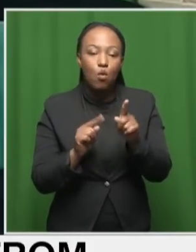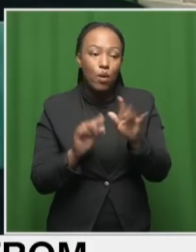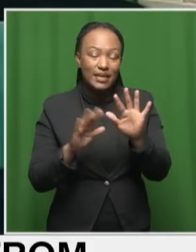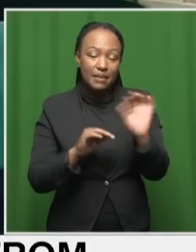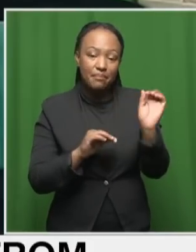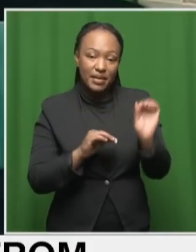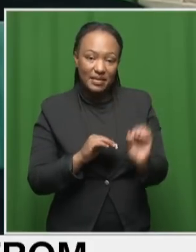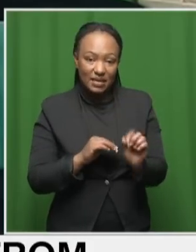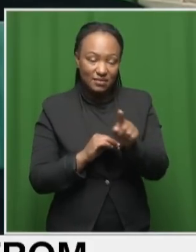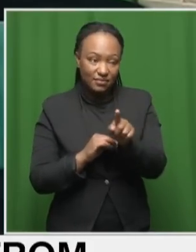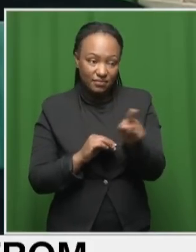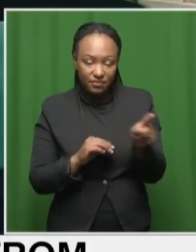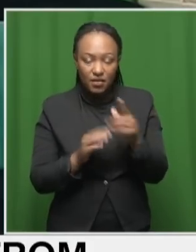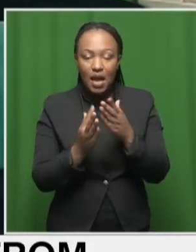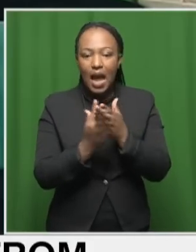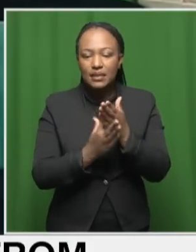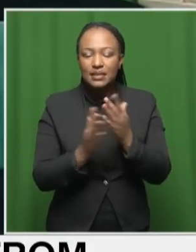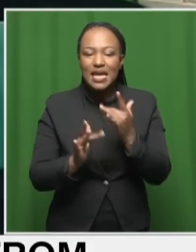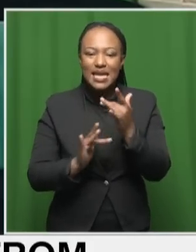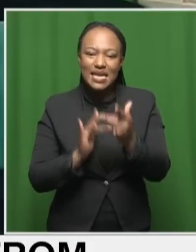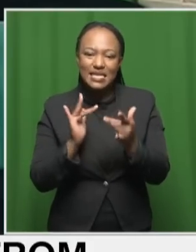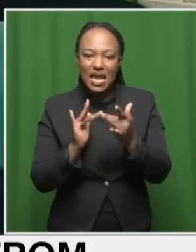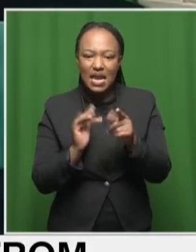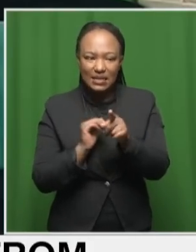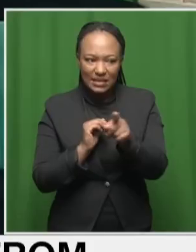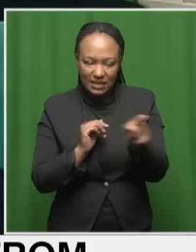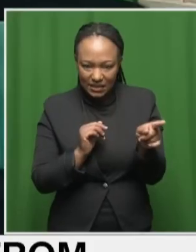African households that have access to an internet connection,